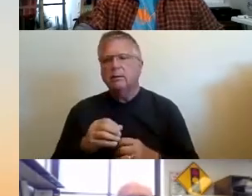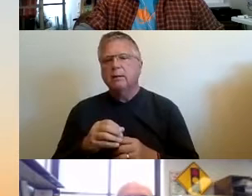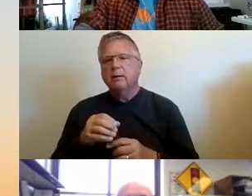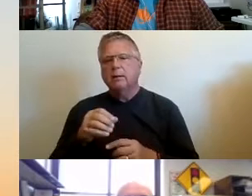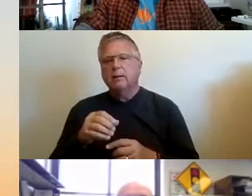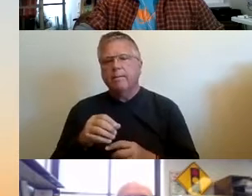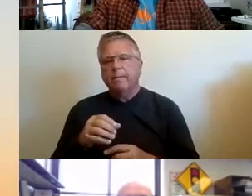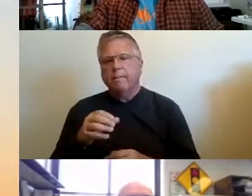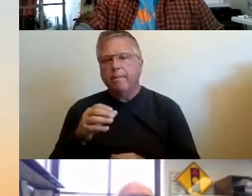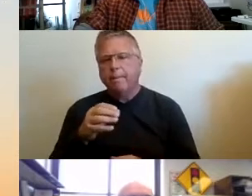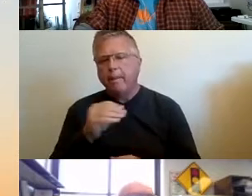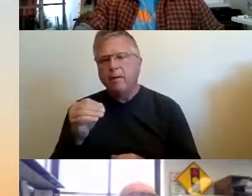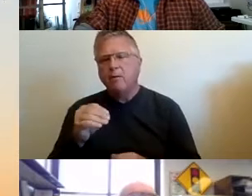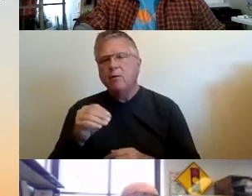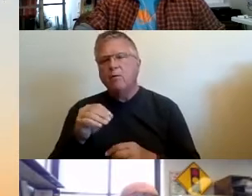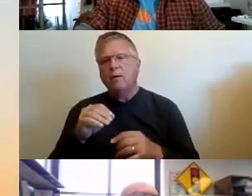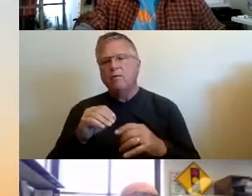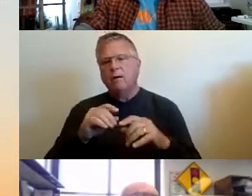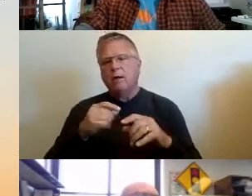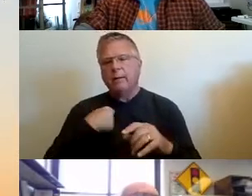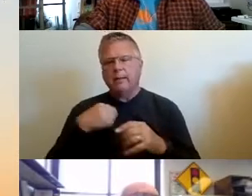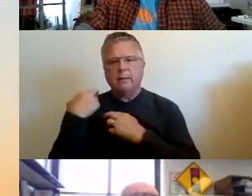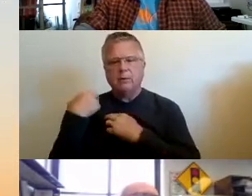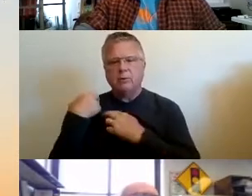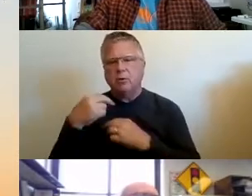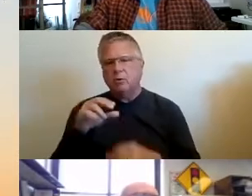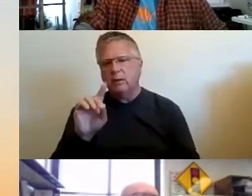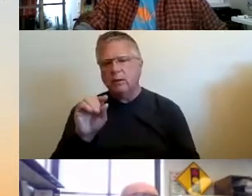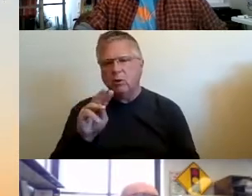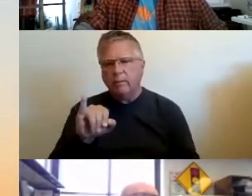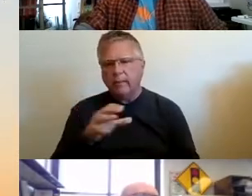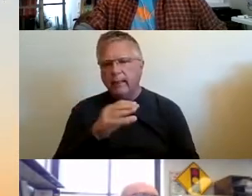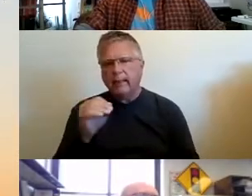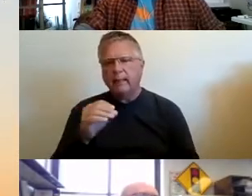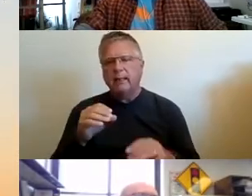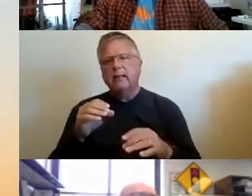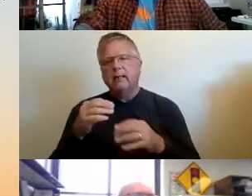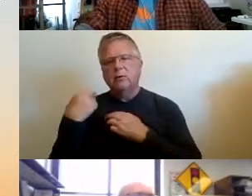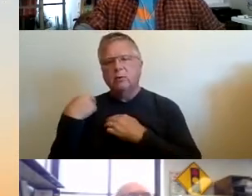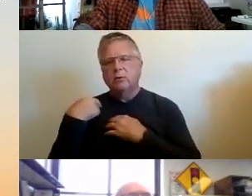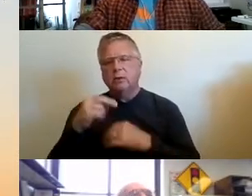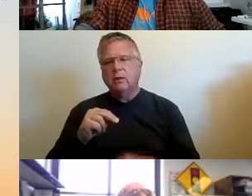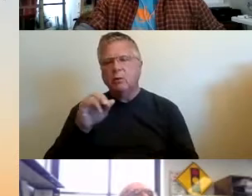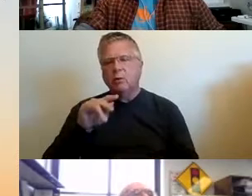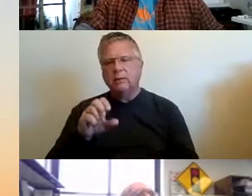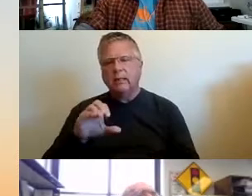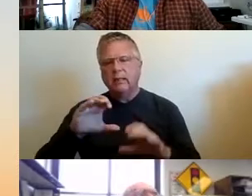transportation planner with DOMI, and I'm also in charge of the Northside cluster of Move Forward